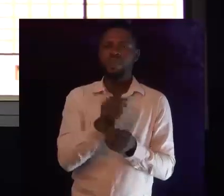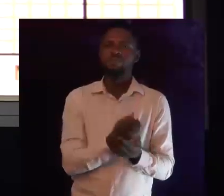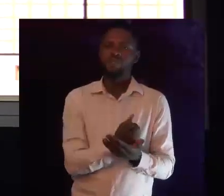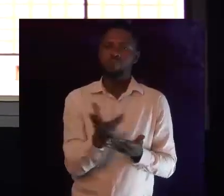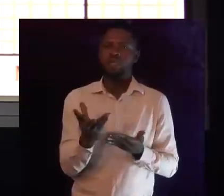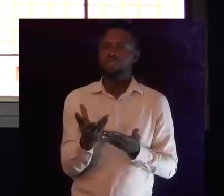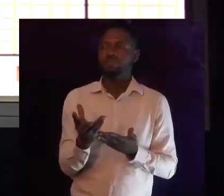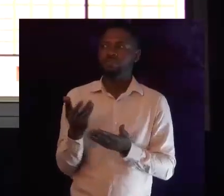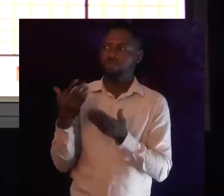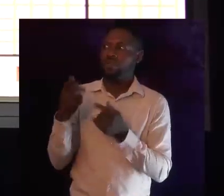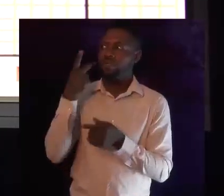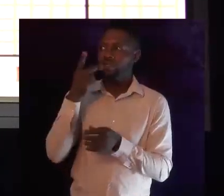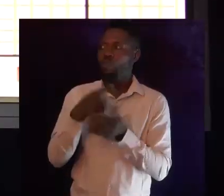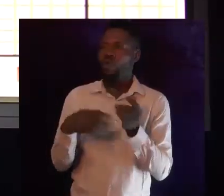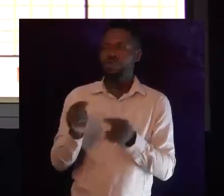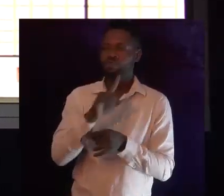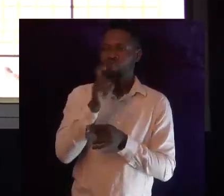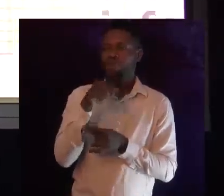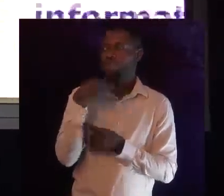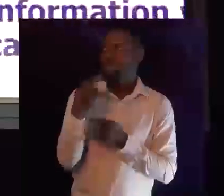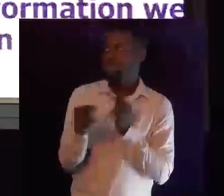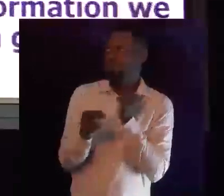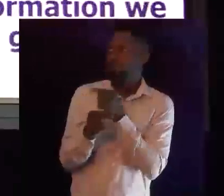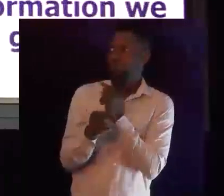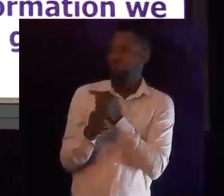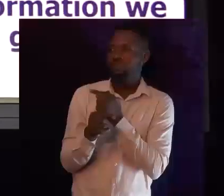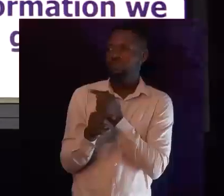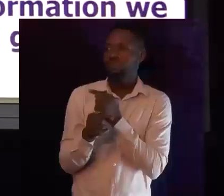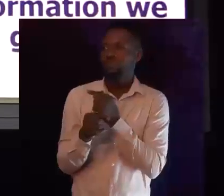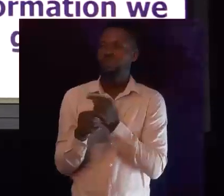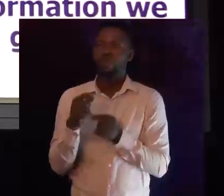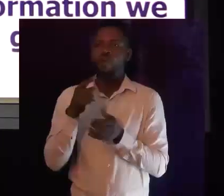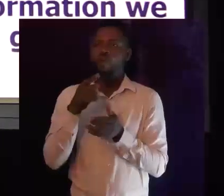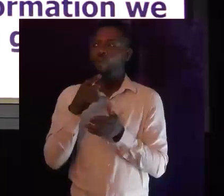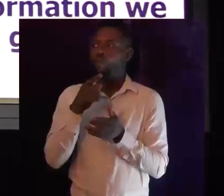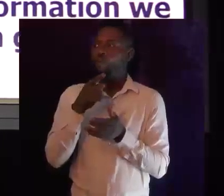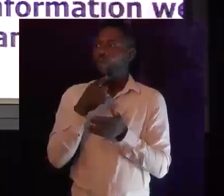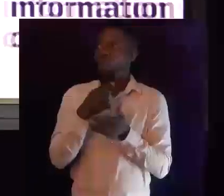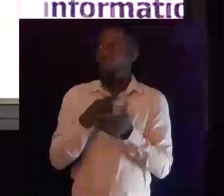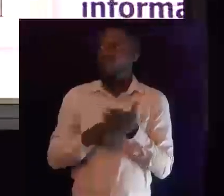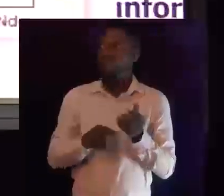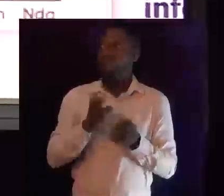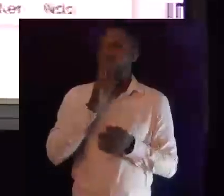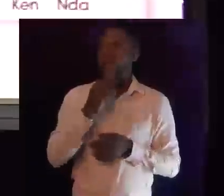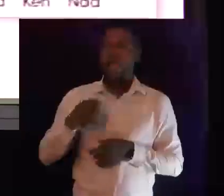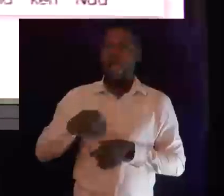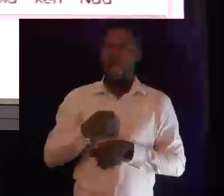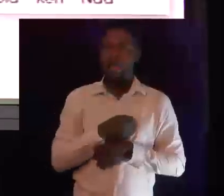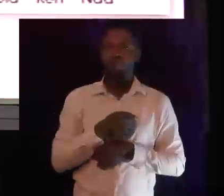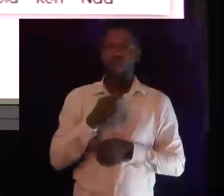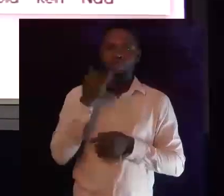let's go back to that previous thing and see what the questions are saying. What are we supposed